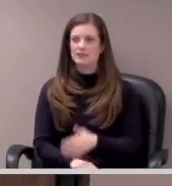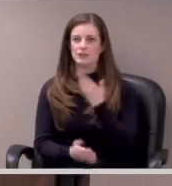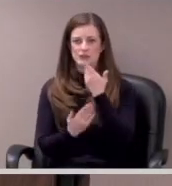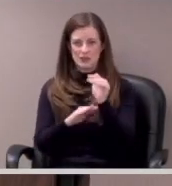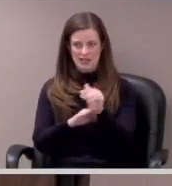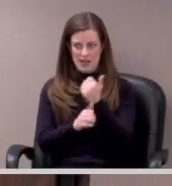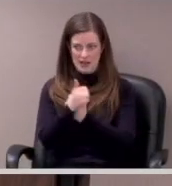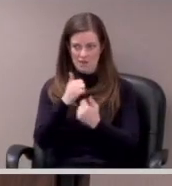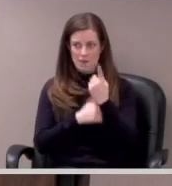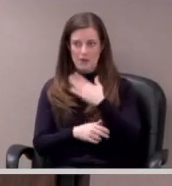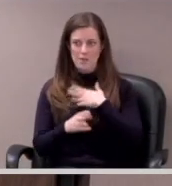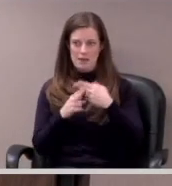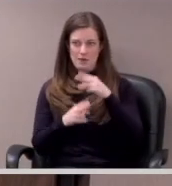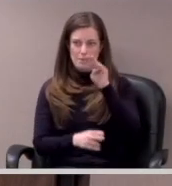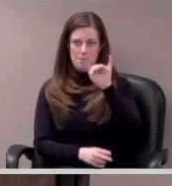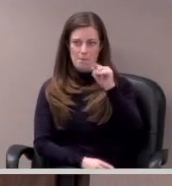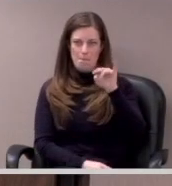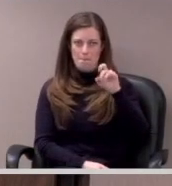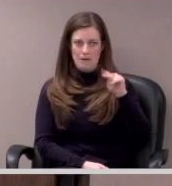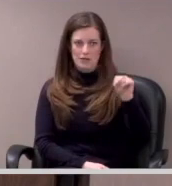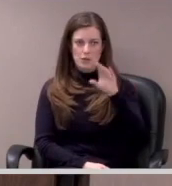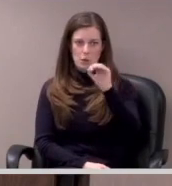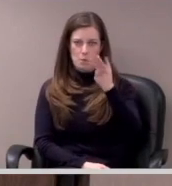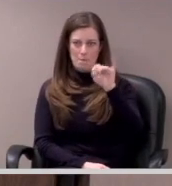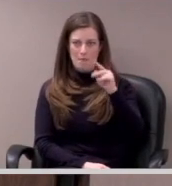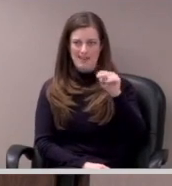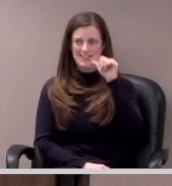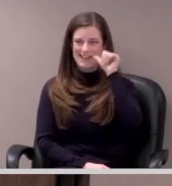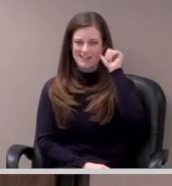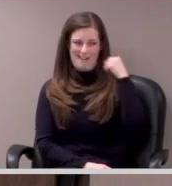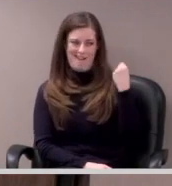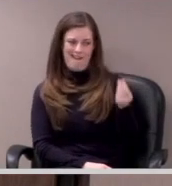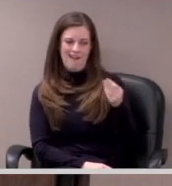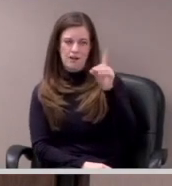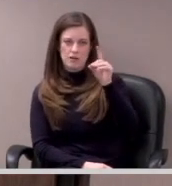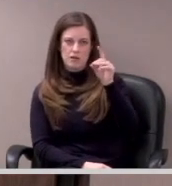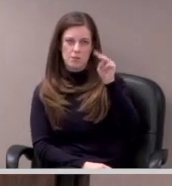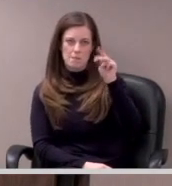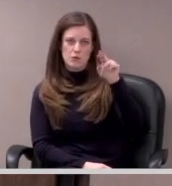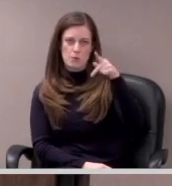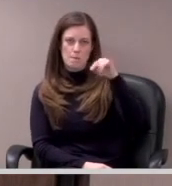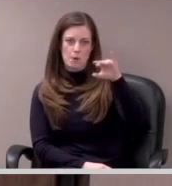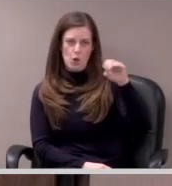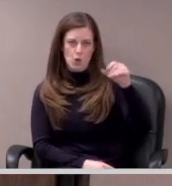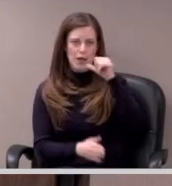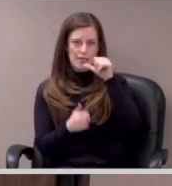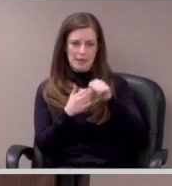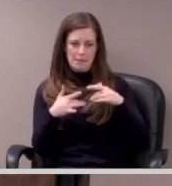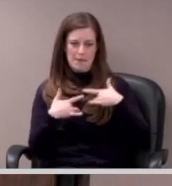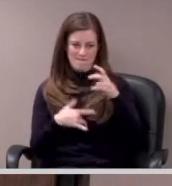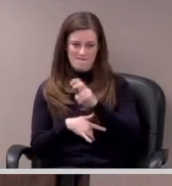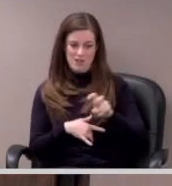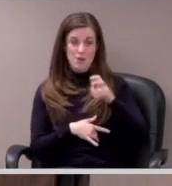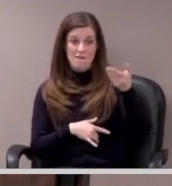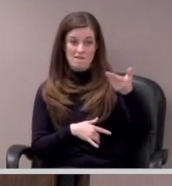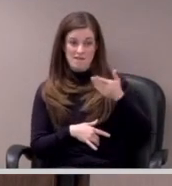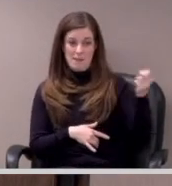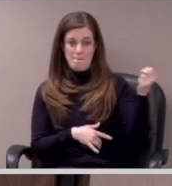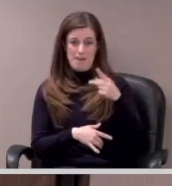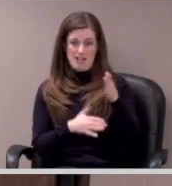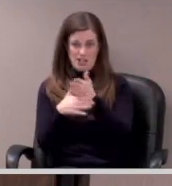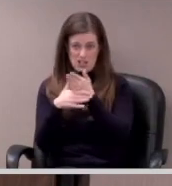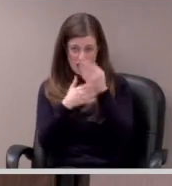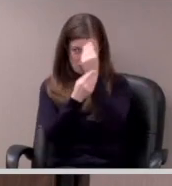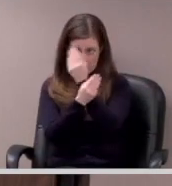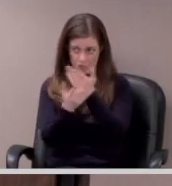evening, everyone. My name is Braden O'Bannon. Yesterday, I handed Mr. Polio a letter concerning a field trip. I was invited back to share this idea with you tonight.